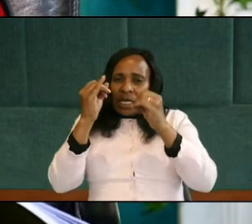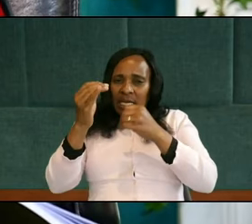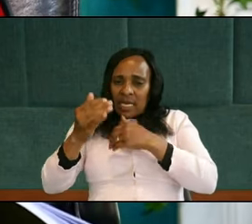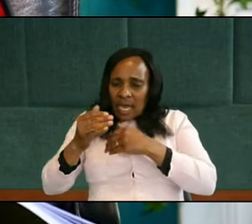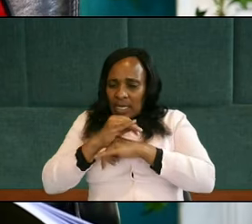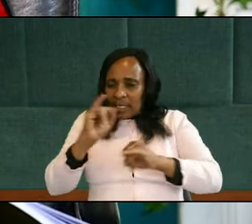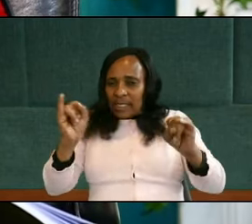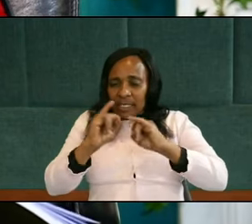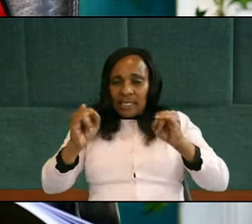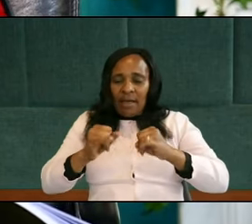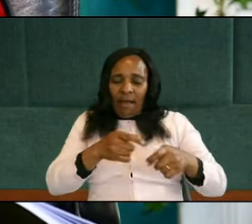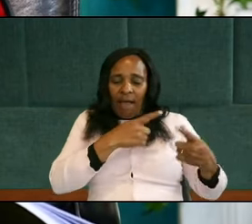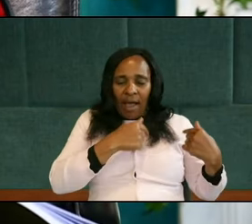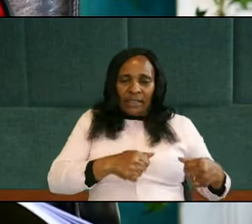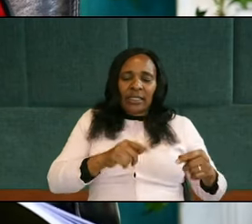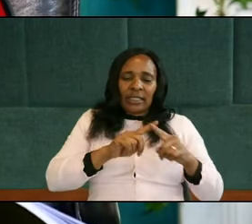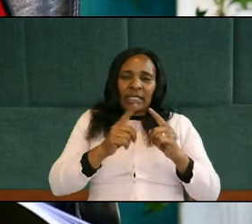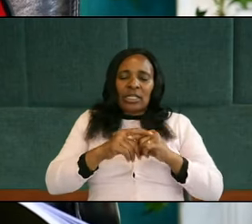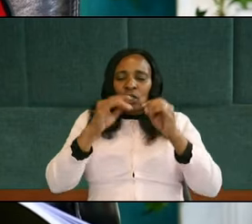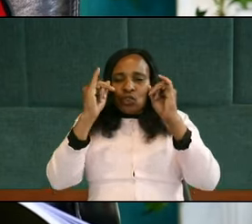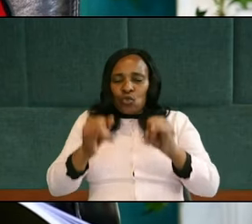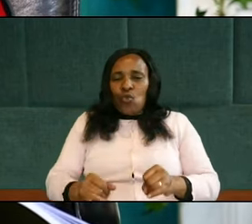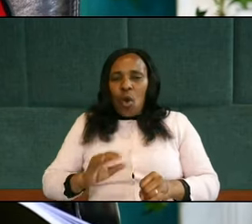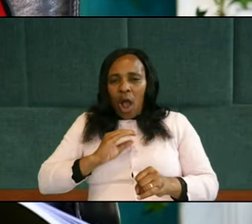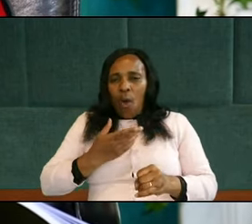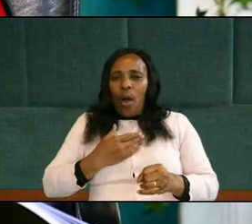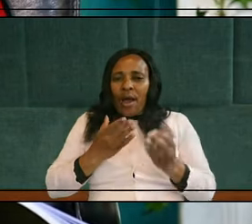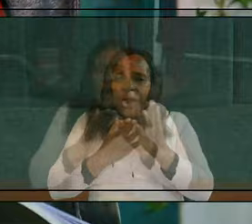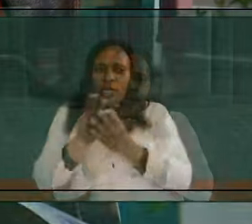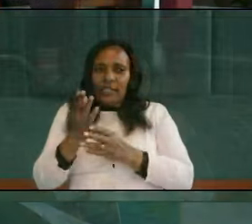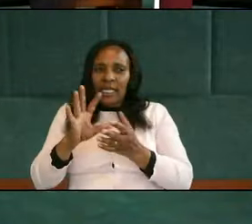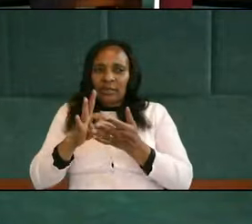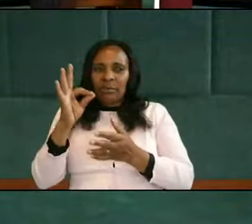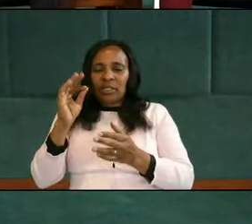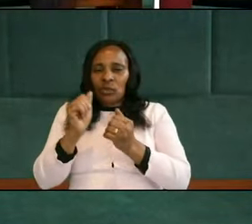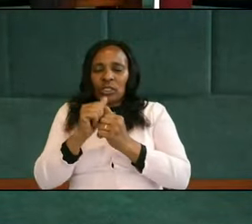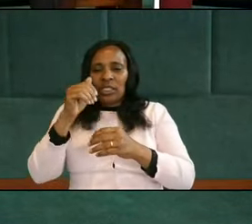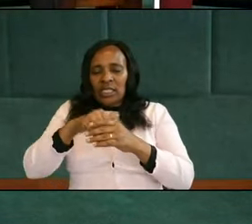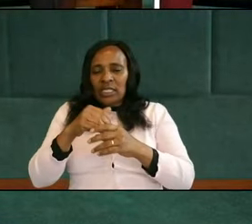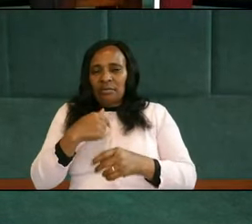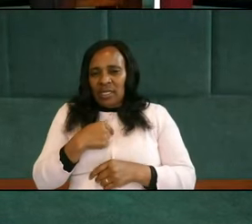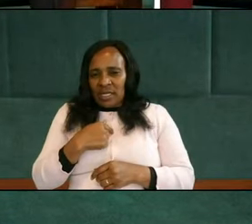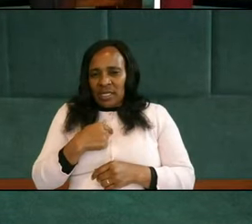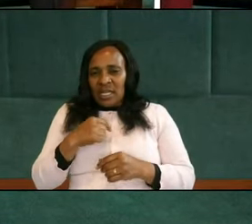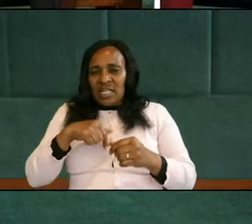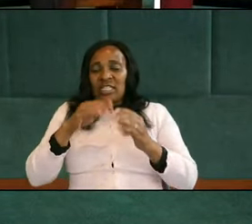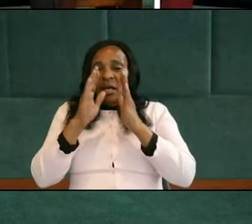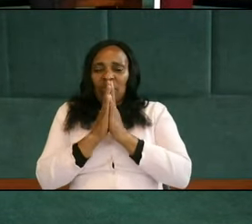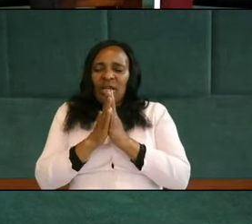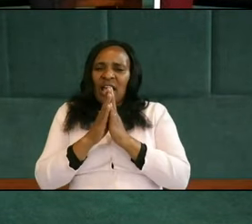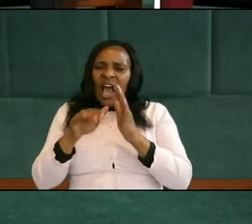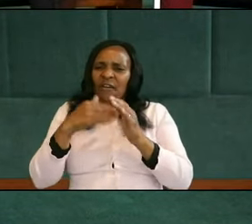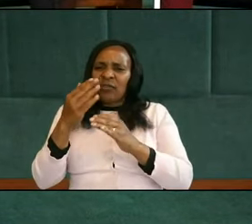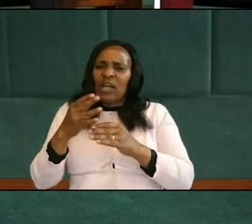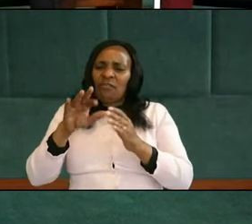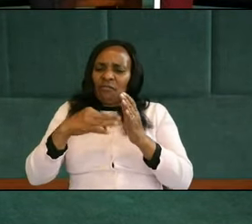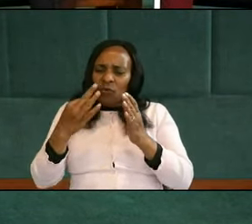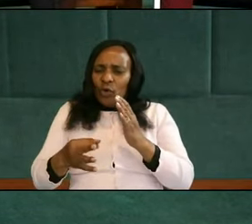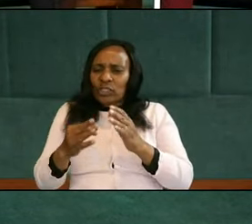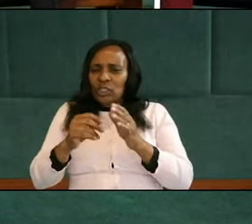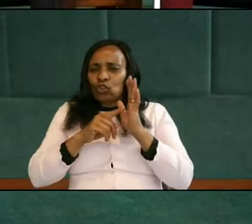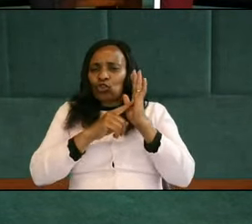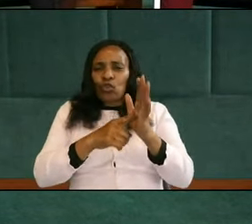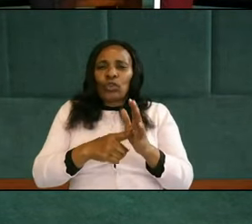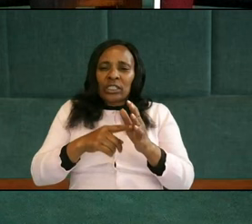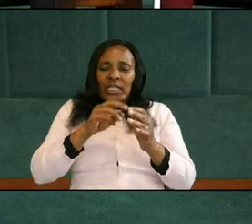clean heart, O God, and renew a righteous spirit within me." So that was his prayer. So that prayer of David after his fall illustrates the